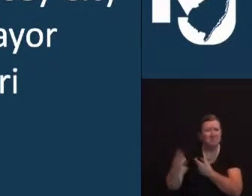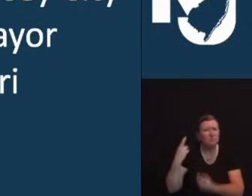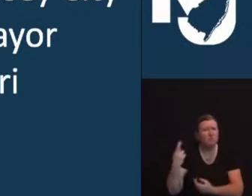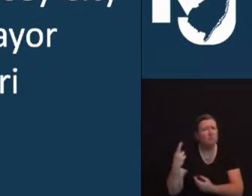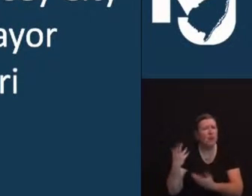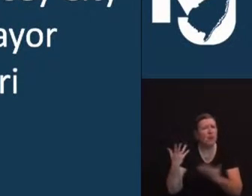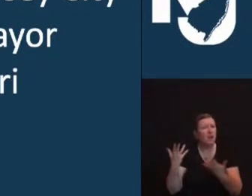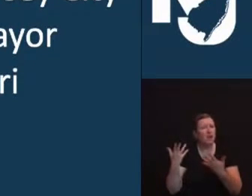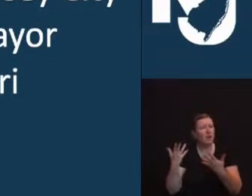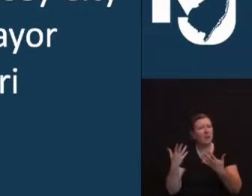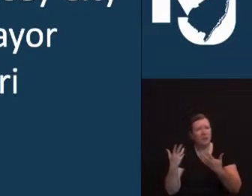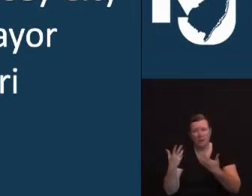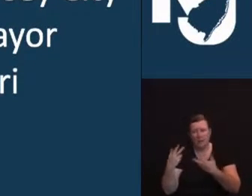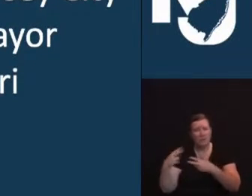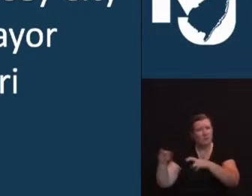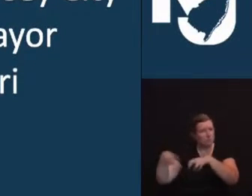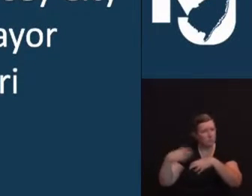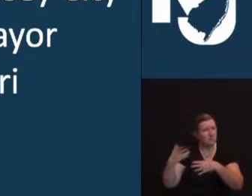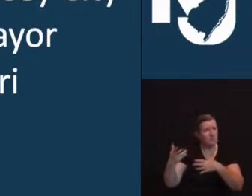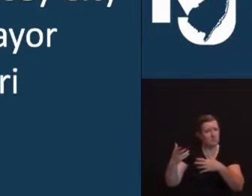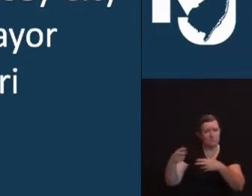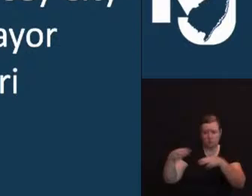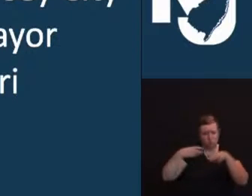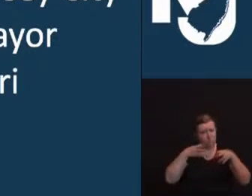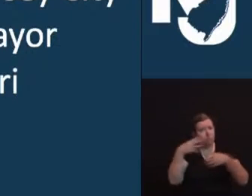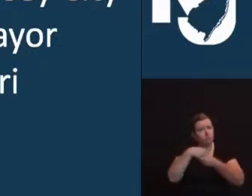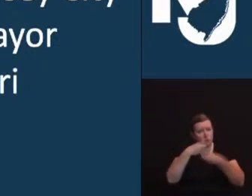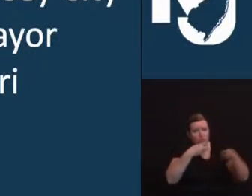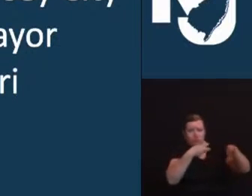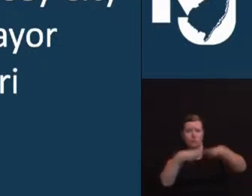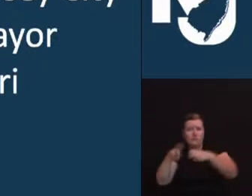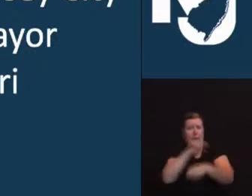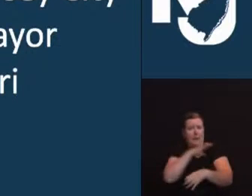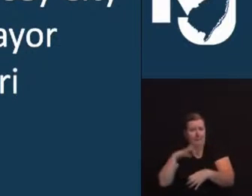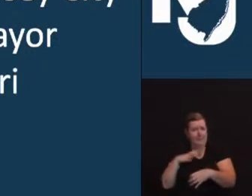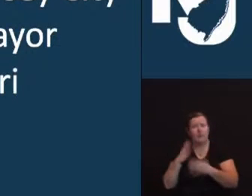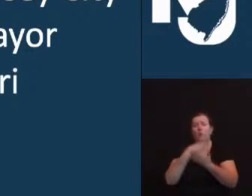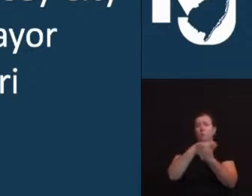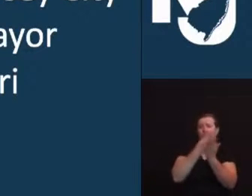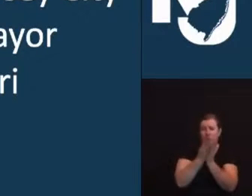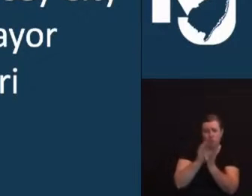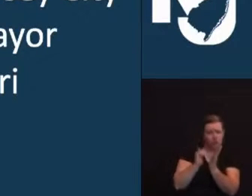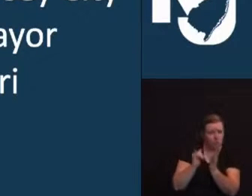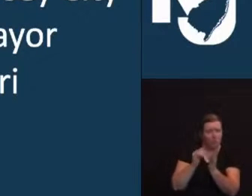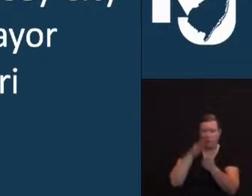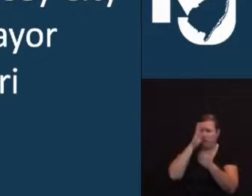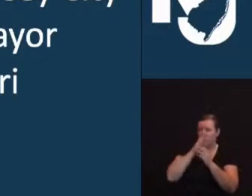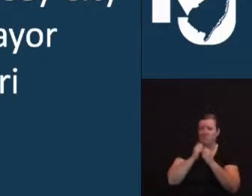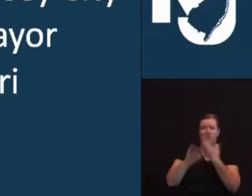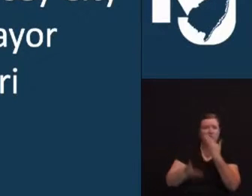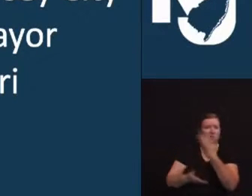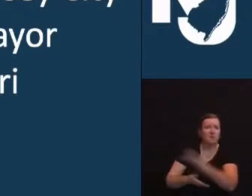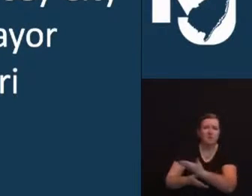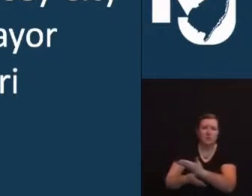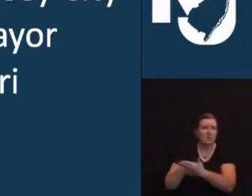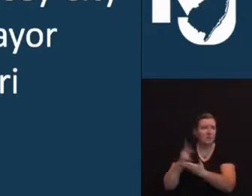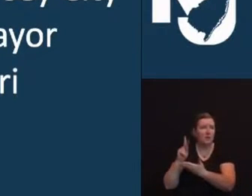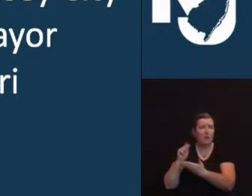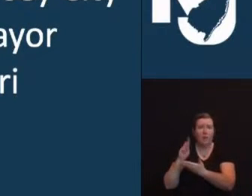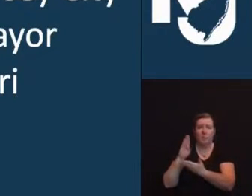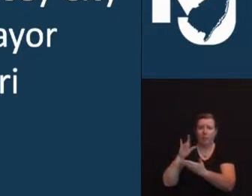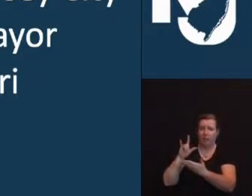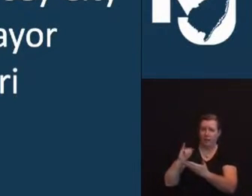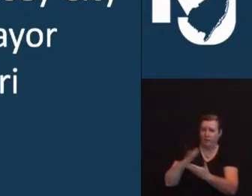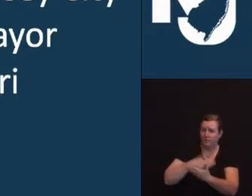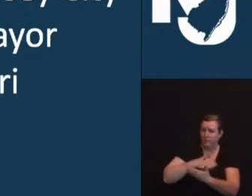of our transition committees on budget issues. May God bless you, Kabili, and I send my condolences and blessings to all who knew him